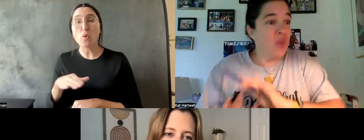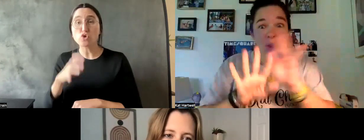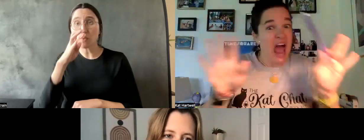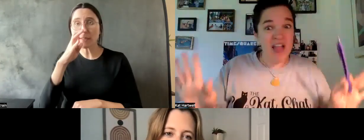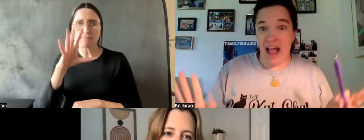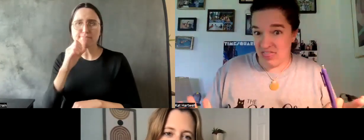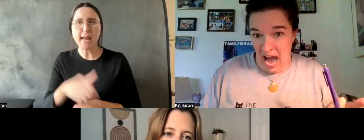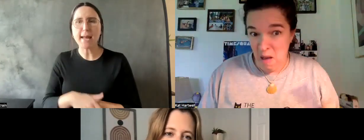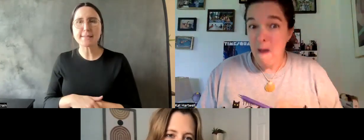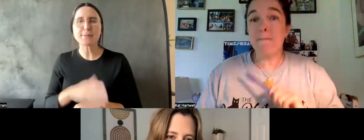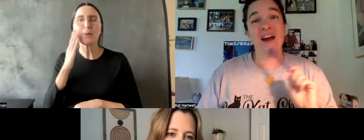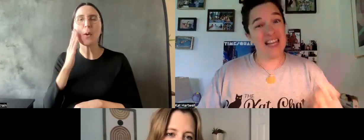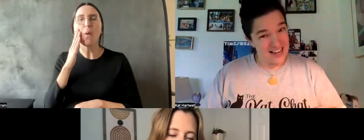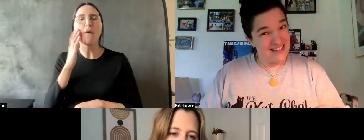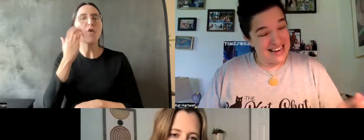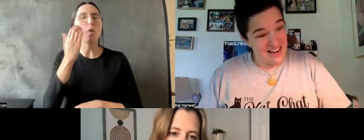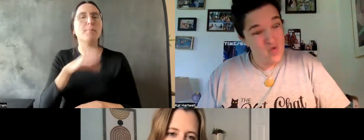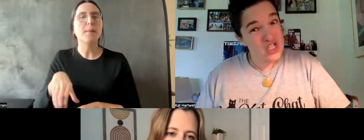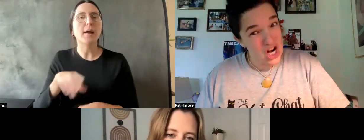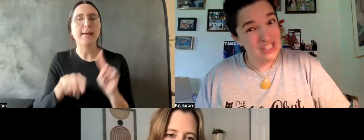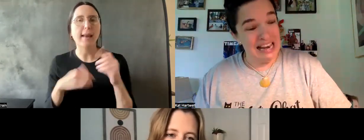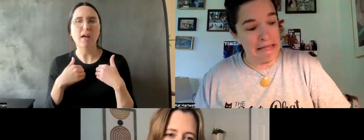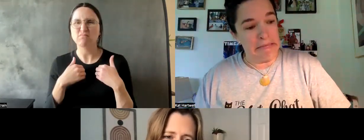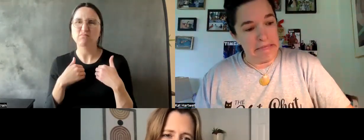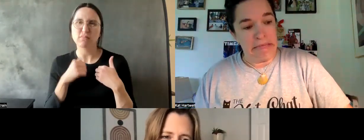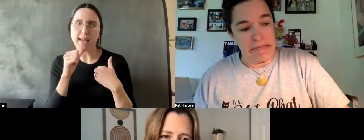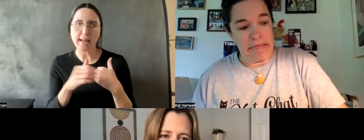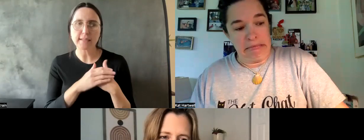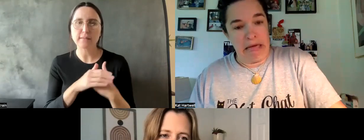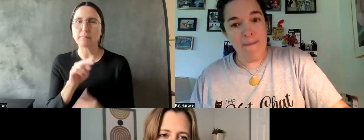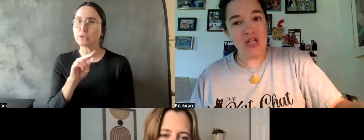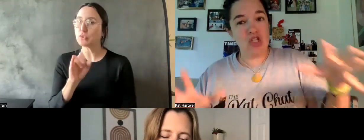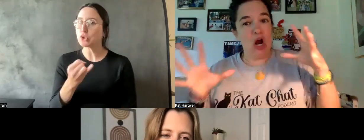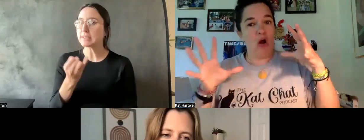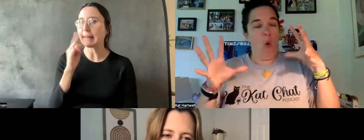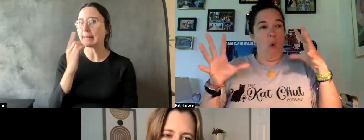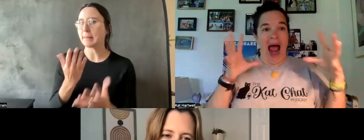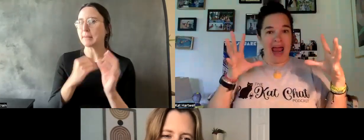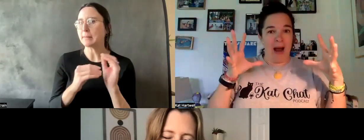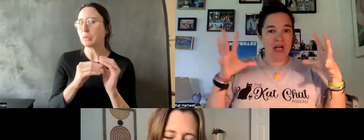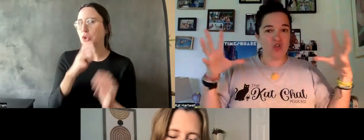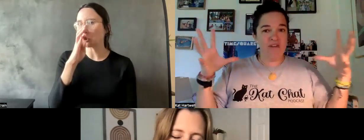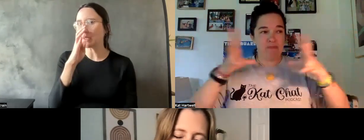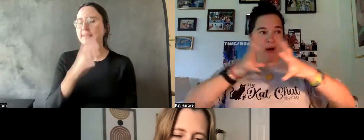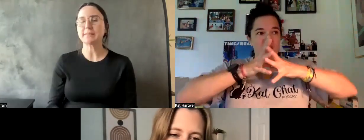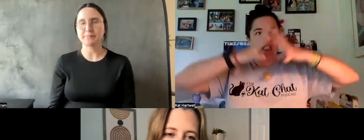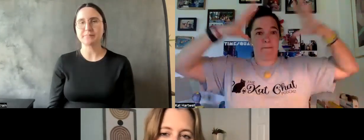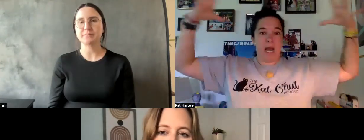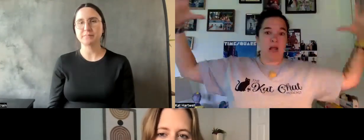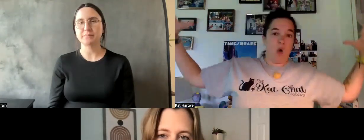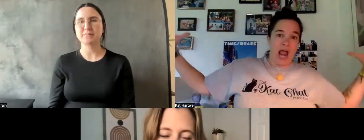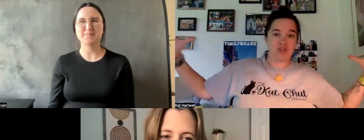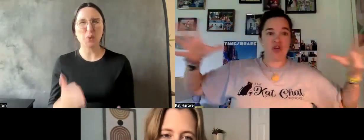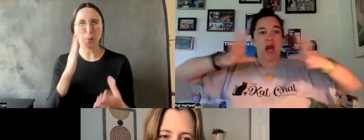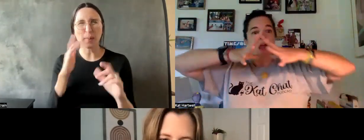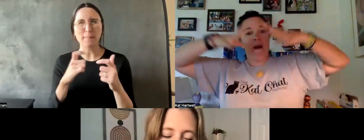away. They were not yeah, like that. But yeah, in New Jersey, yeah. A little bit more why. selective. I'm not sure it's because it's a